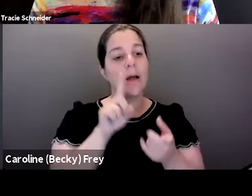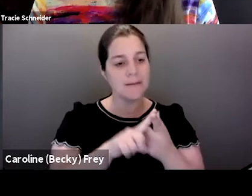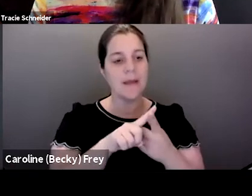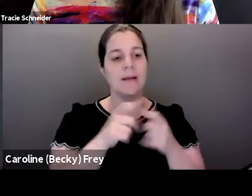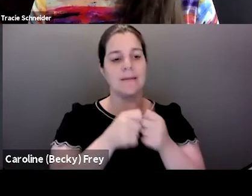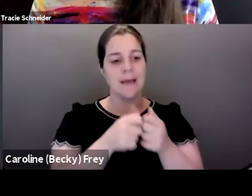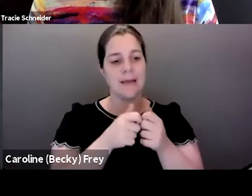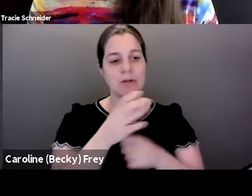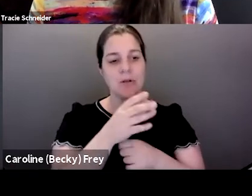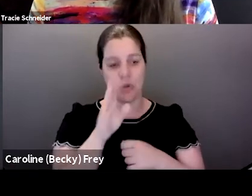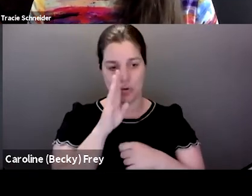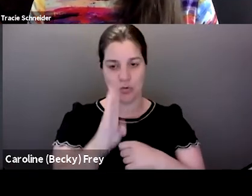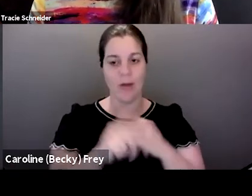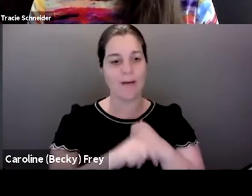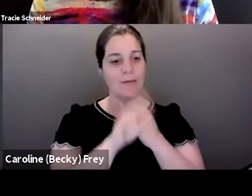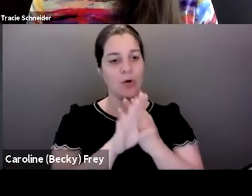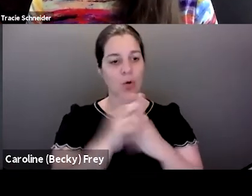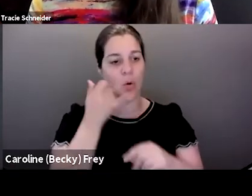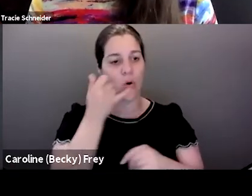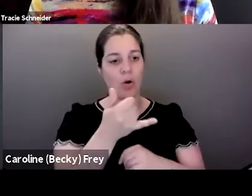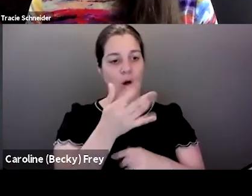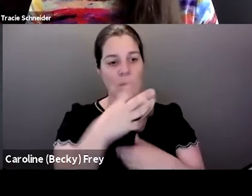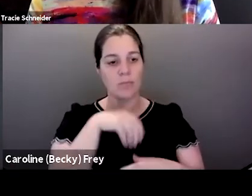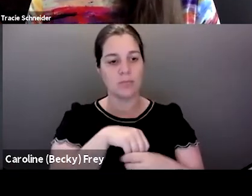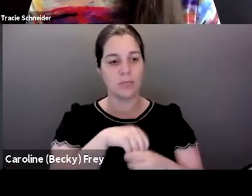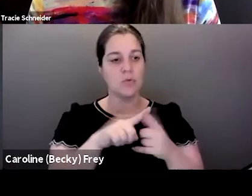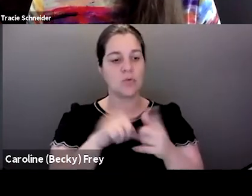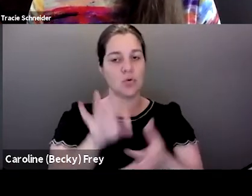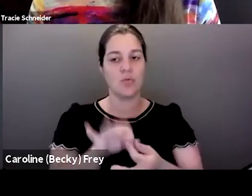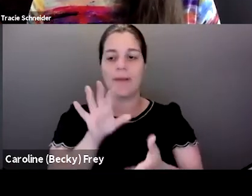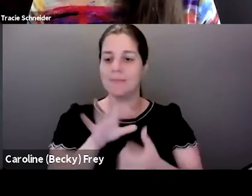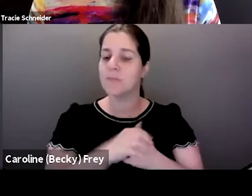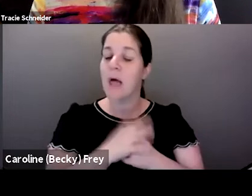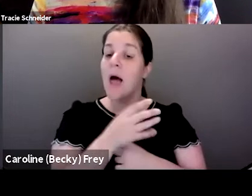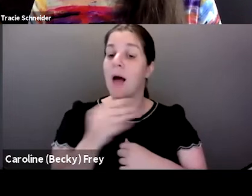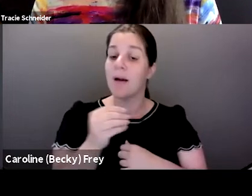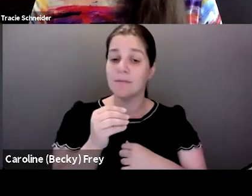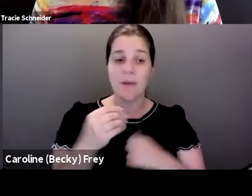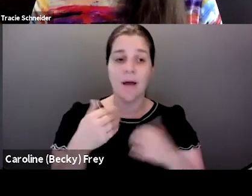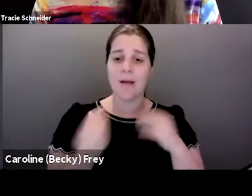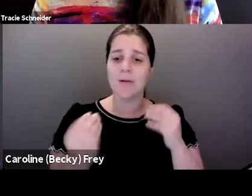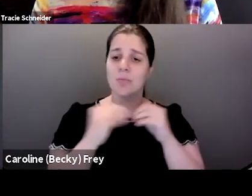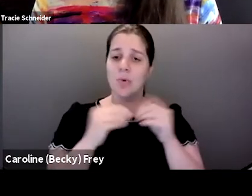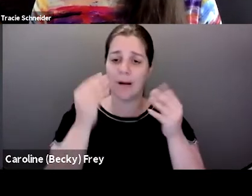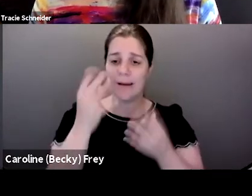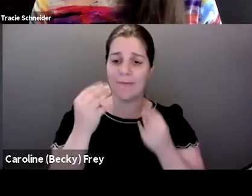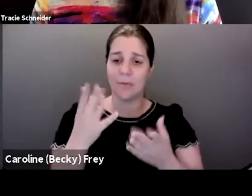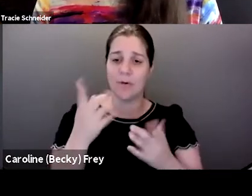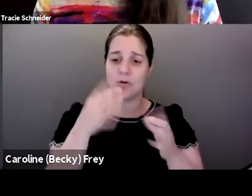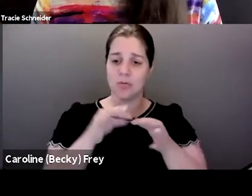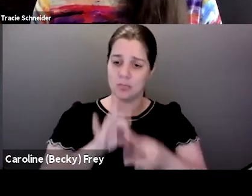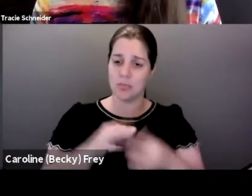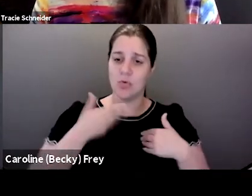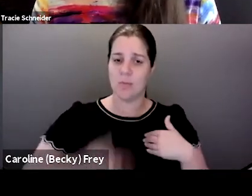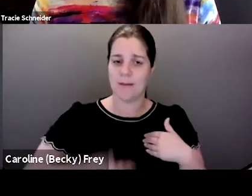call acceptance capabilities are integrated into the rollout. And then it just has some info about me on the right side of the